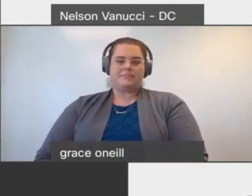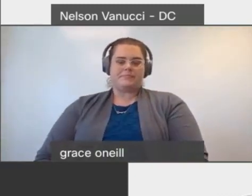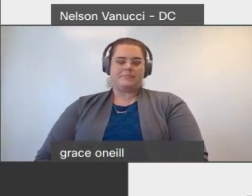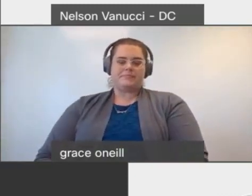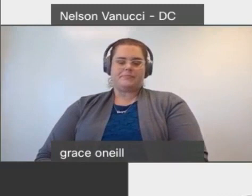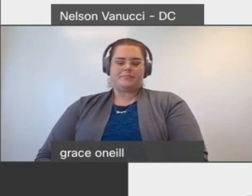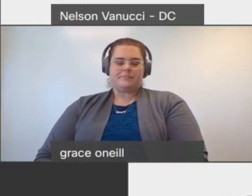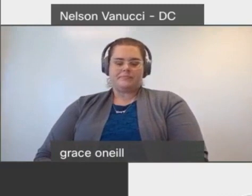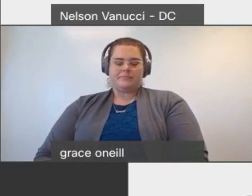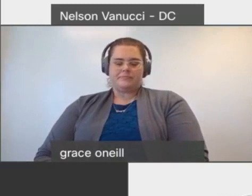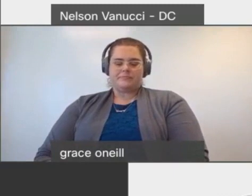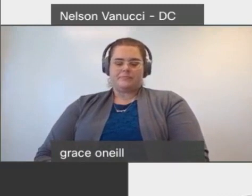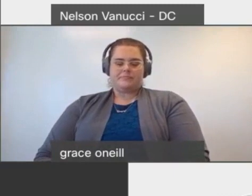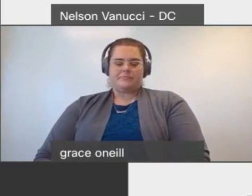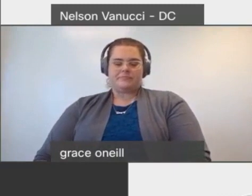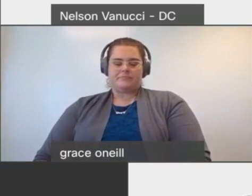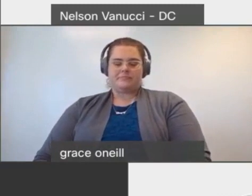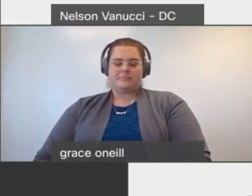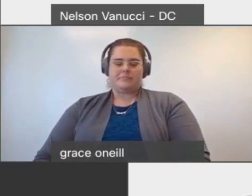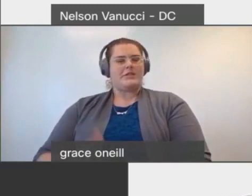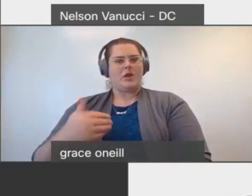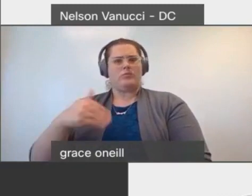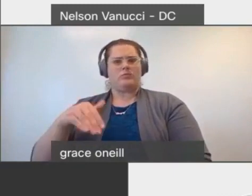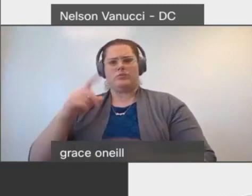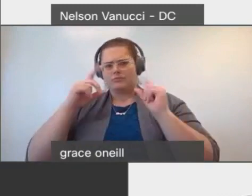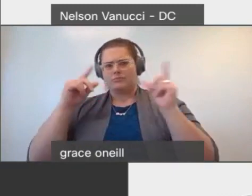So another rather fast hour went by.